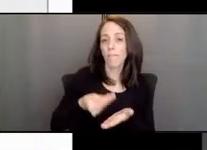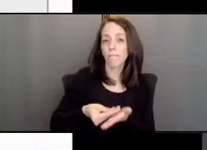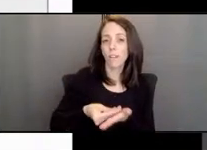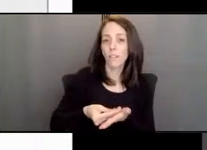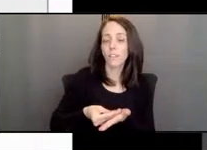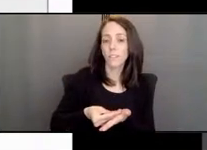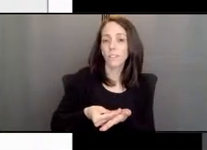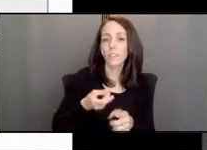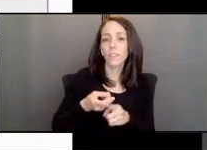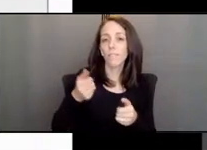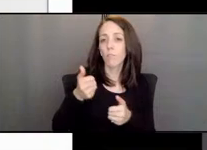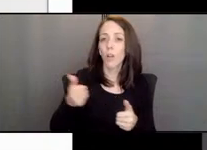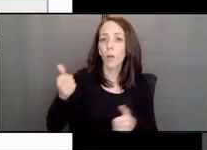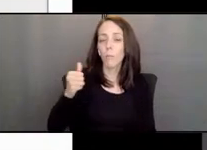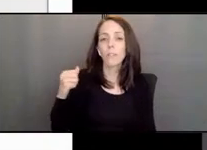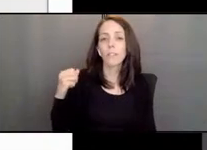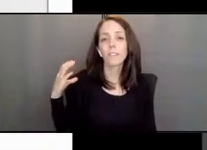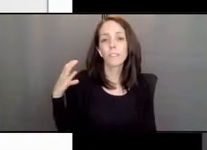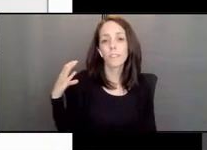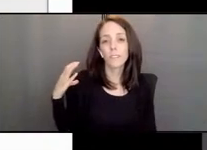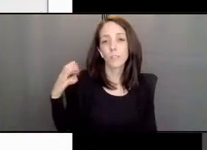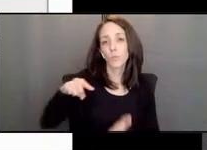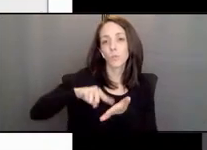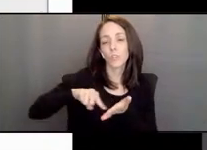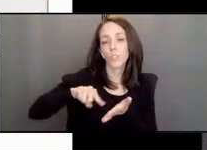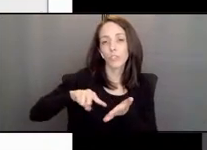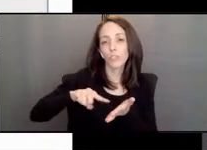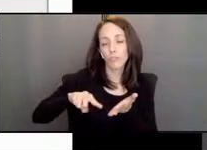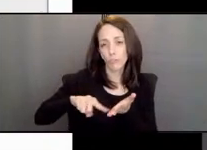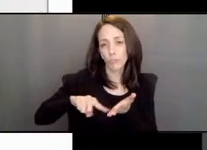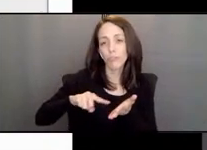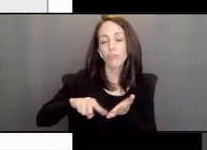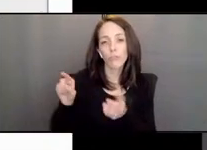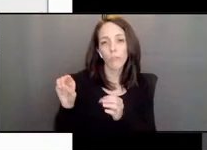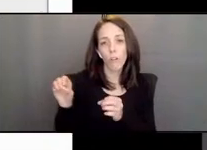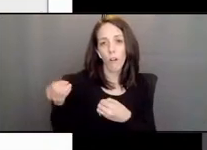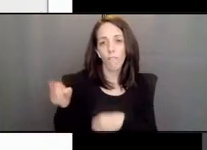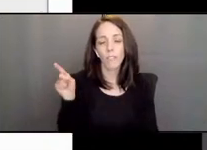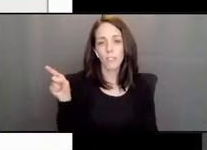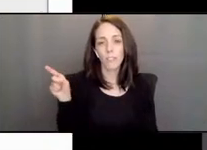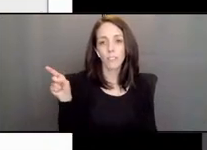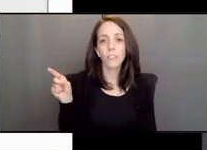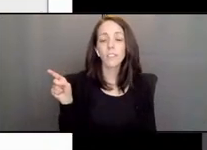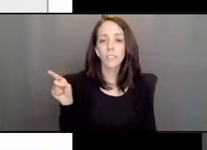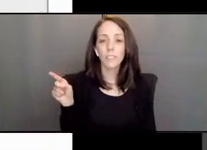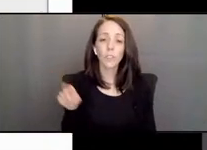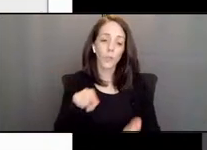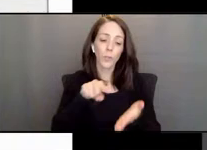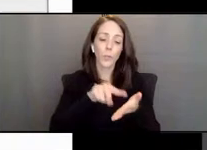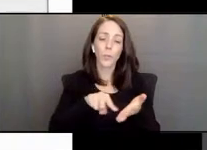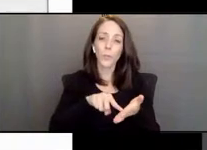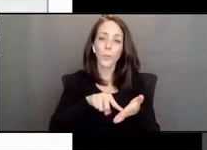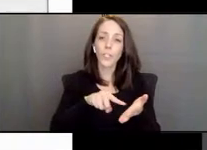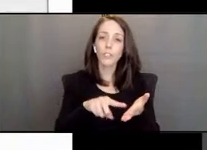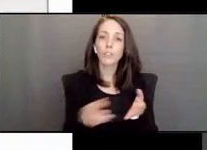chief research officer's office. We will extend our research capabilities to OHSU health partners at both Hillsborough Medical